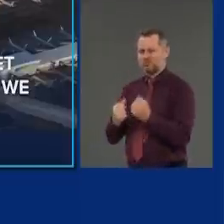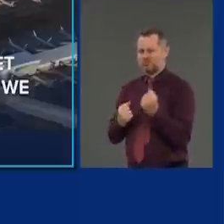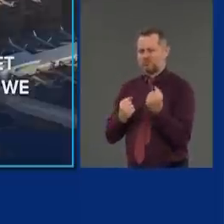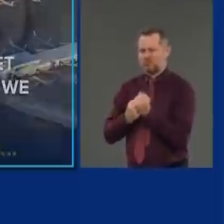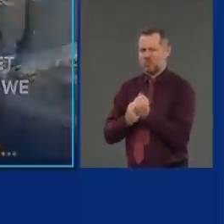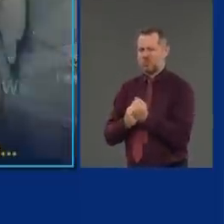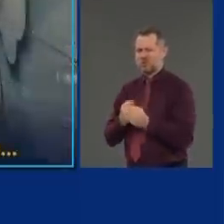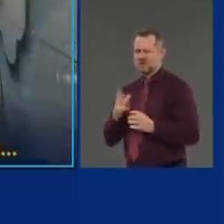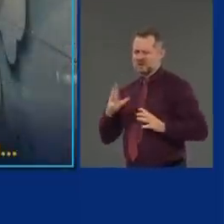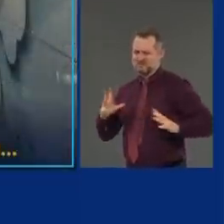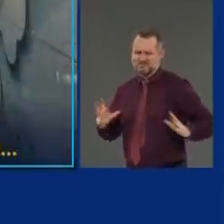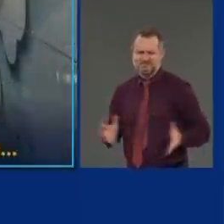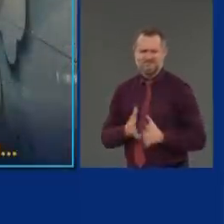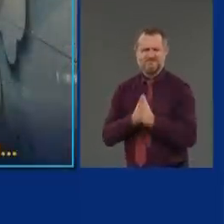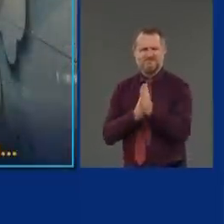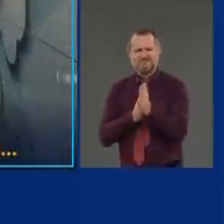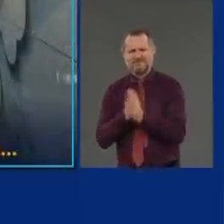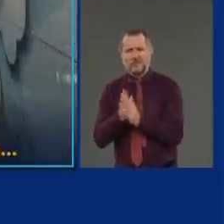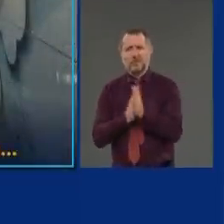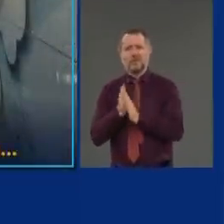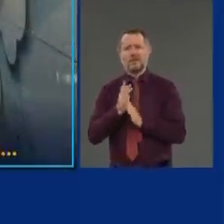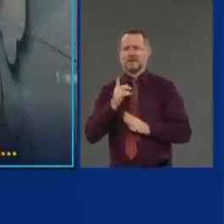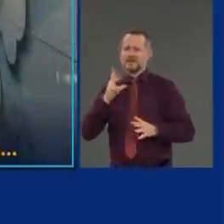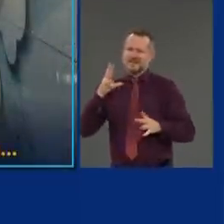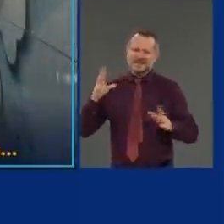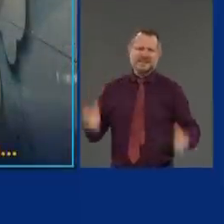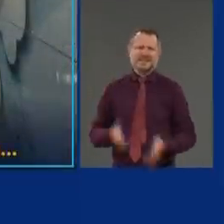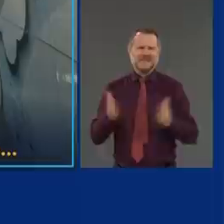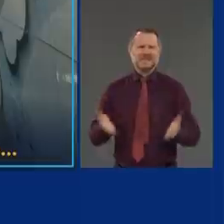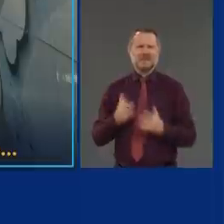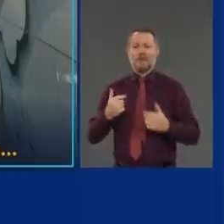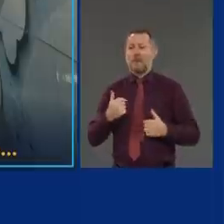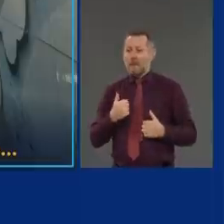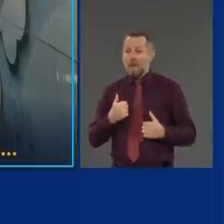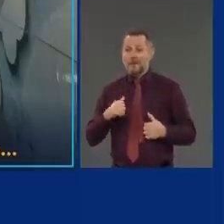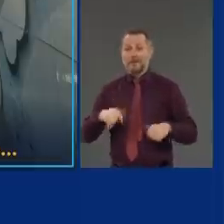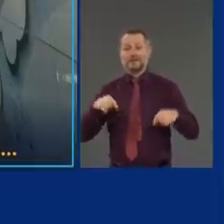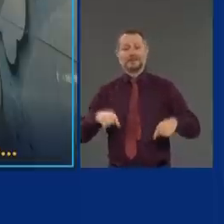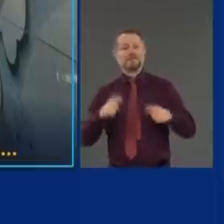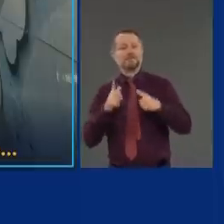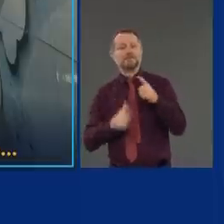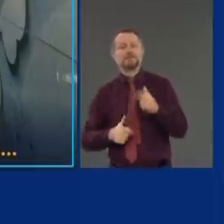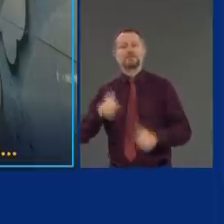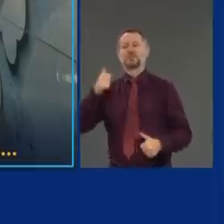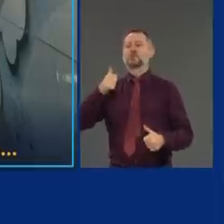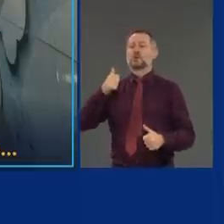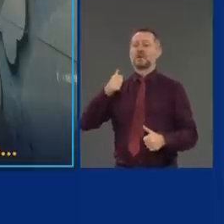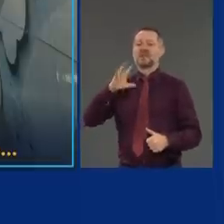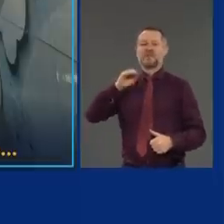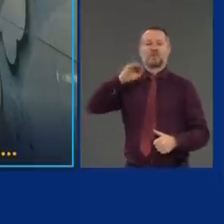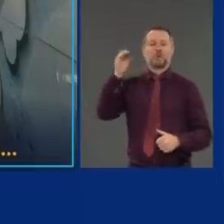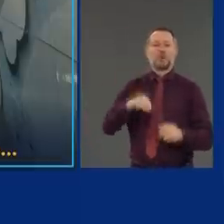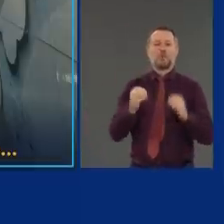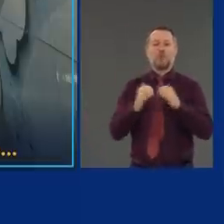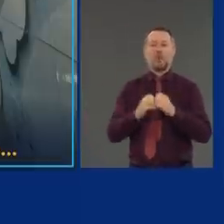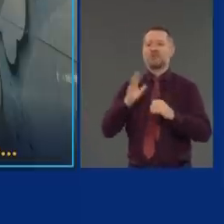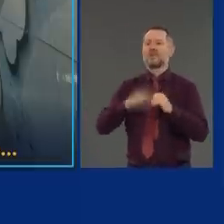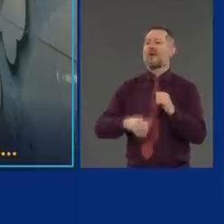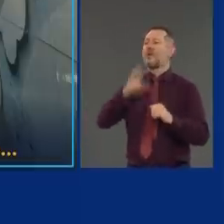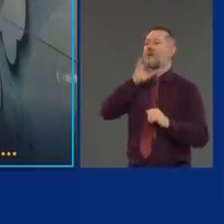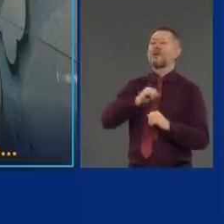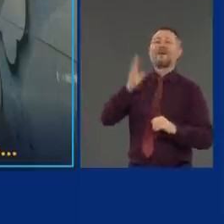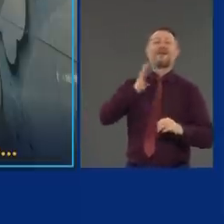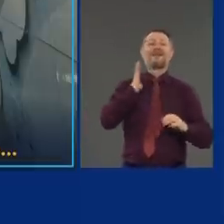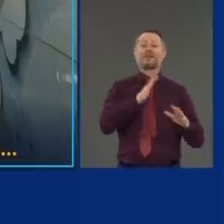new spacious Terminal B is more than 50% bigger than the subpar legacy terminal it is replacing. The